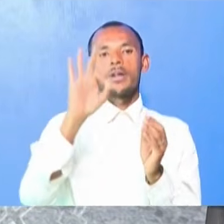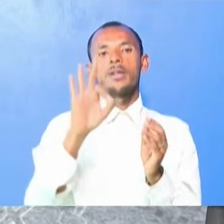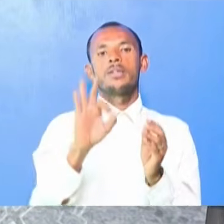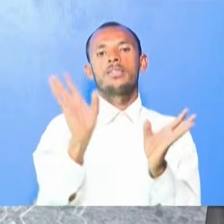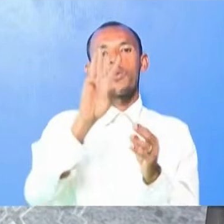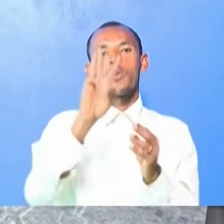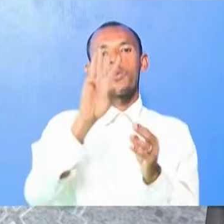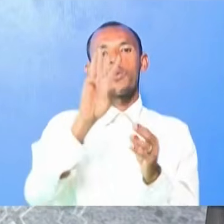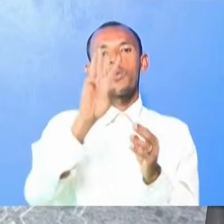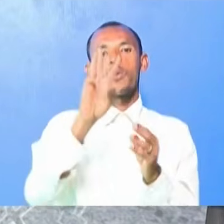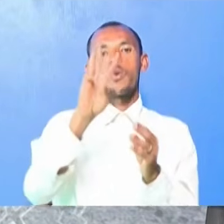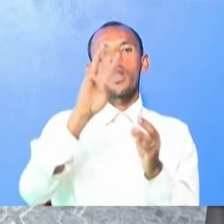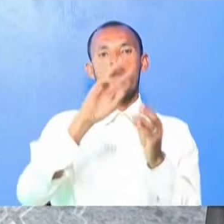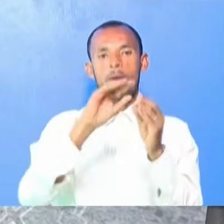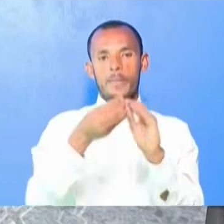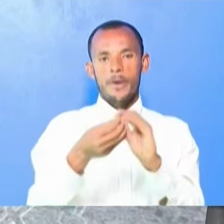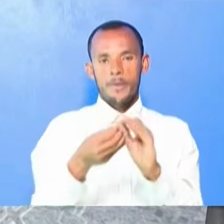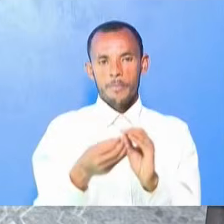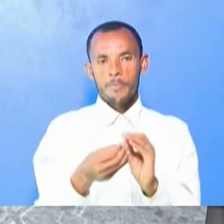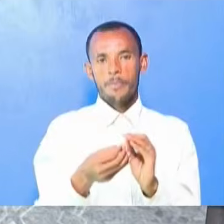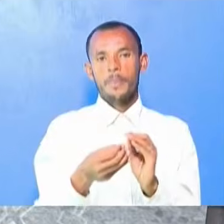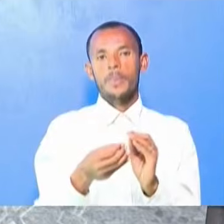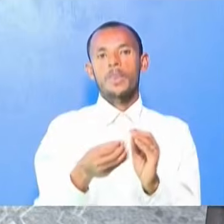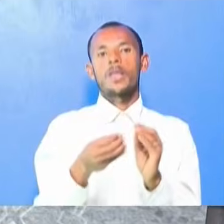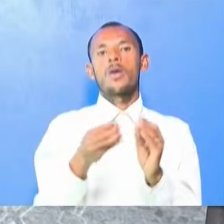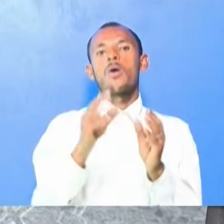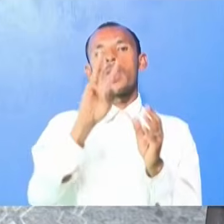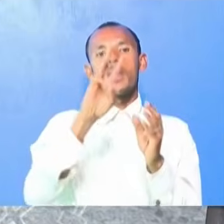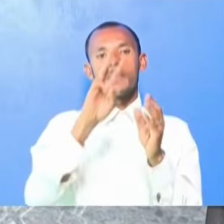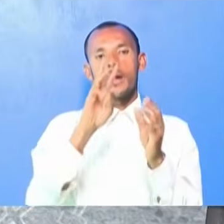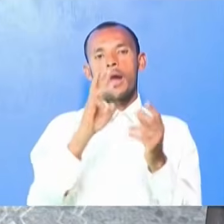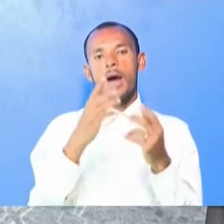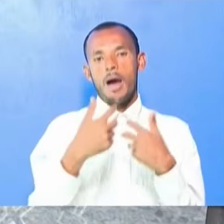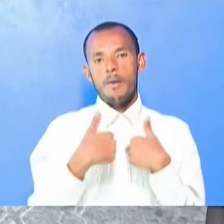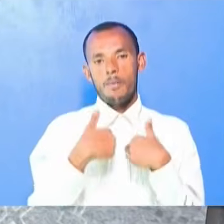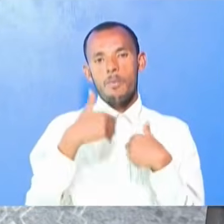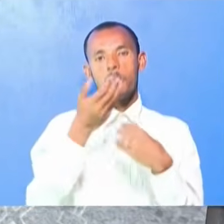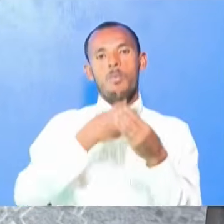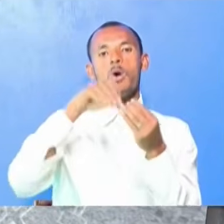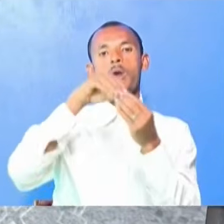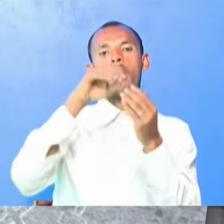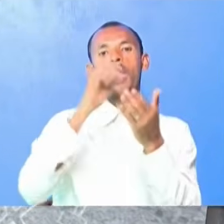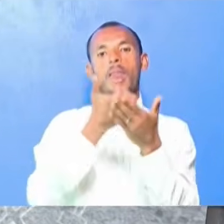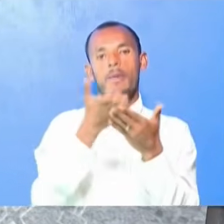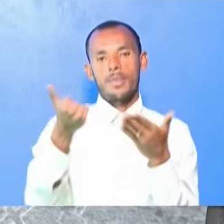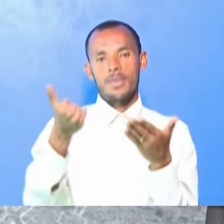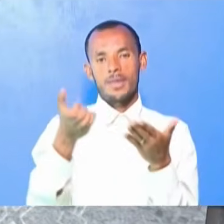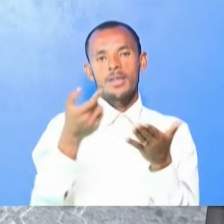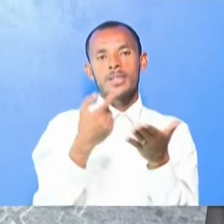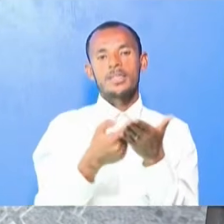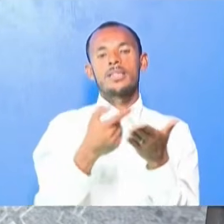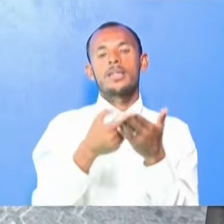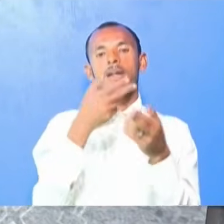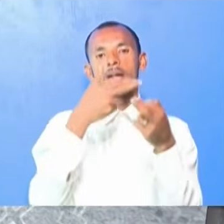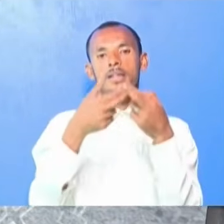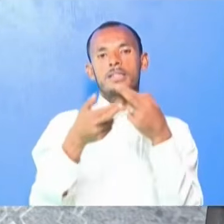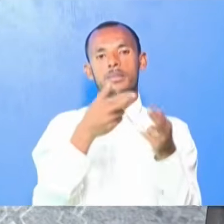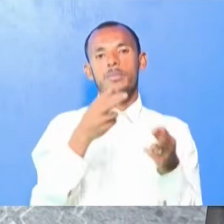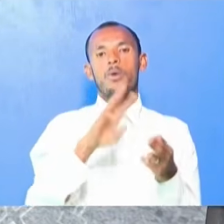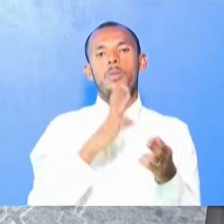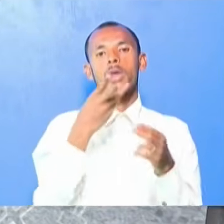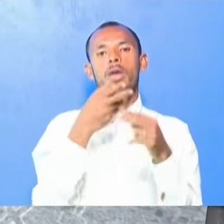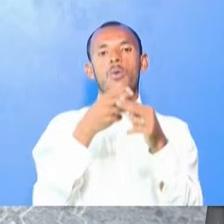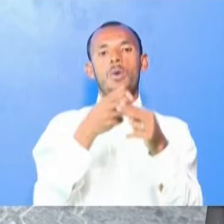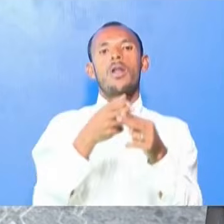number, and whole number has more element. So such relationship is, we call it